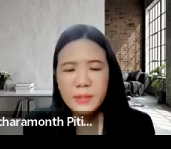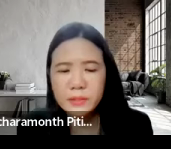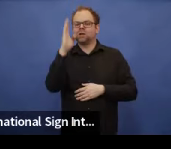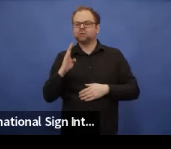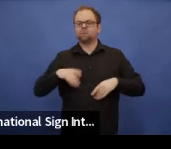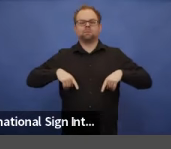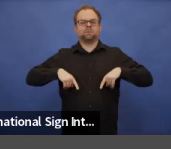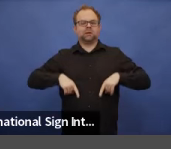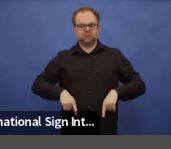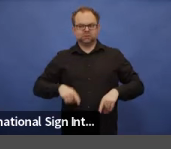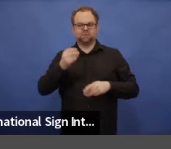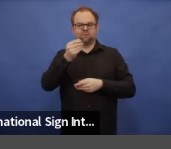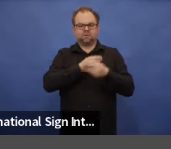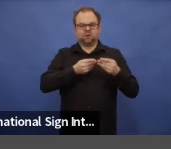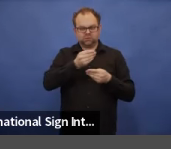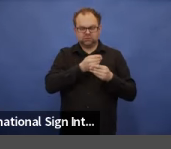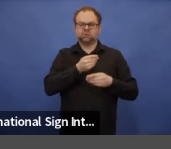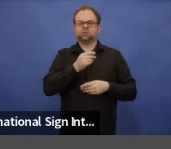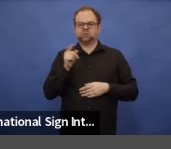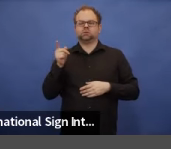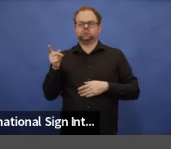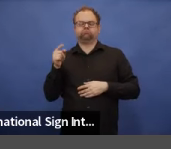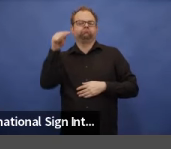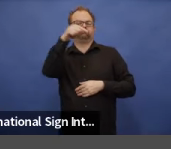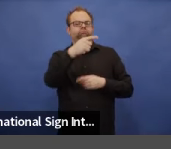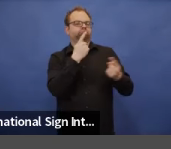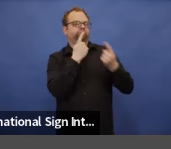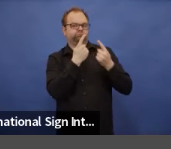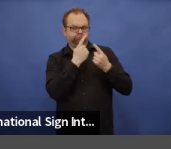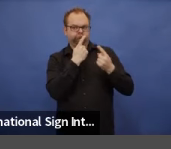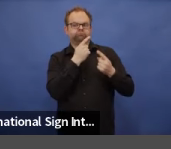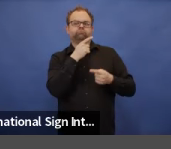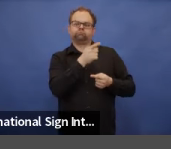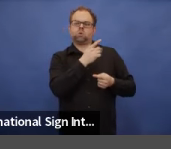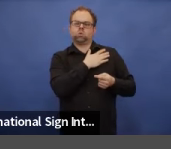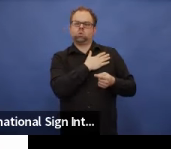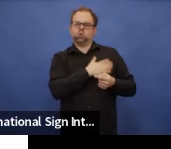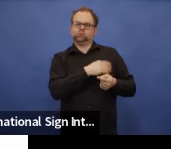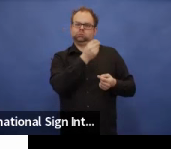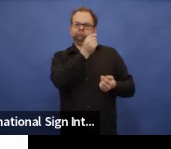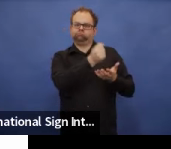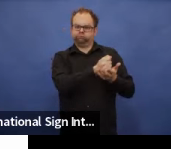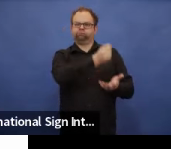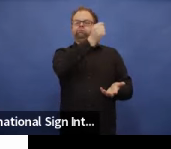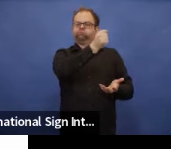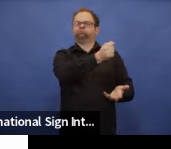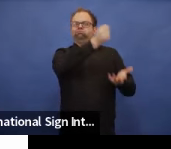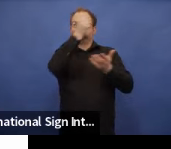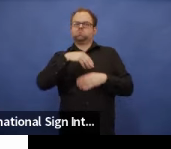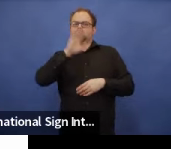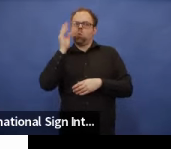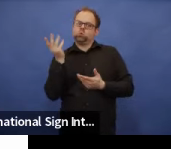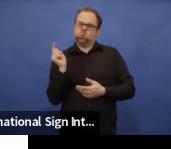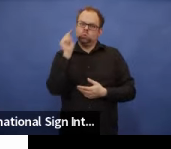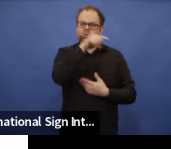Many thanks, Veronika. My name is Phatcharamonth Pitipanyakul from Thailand. First of all,